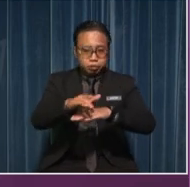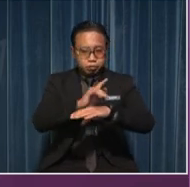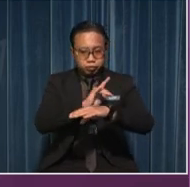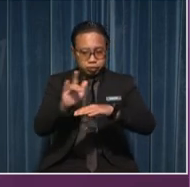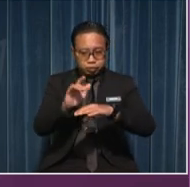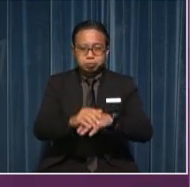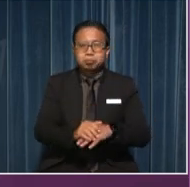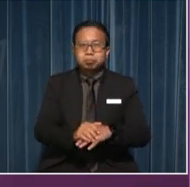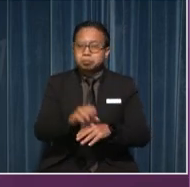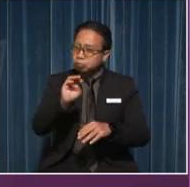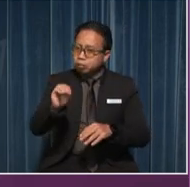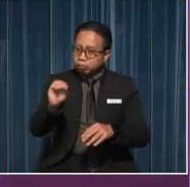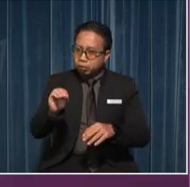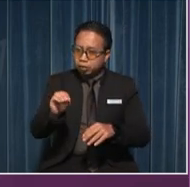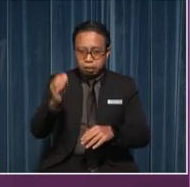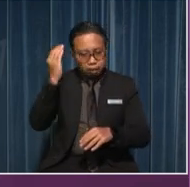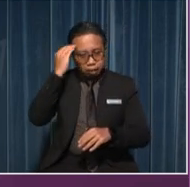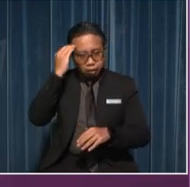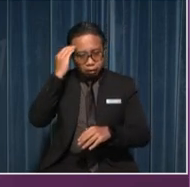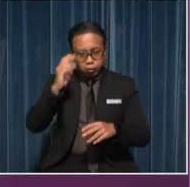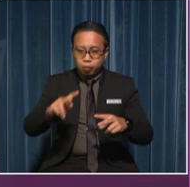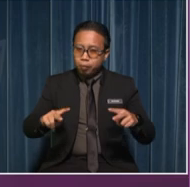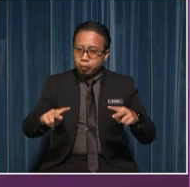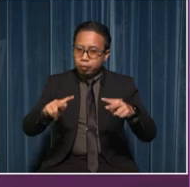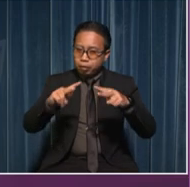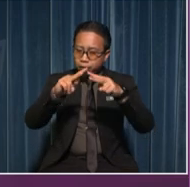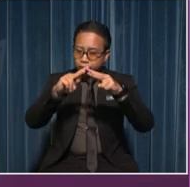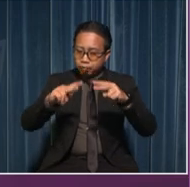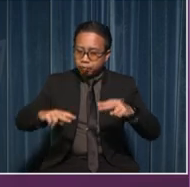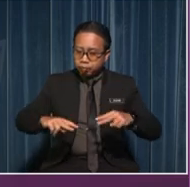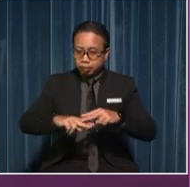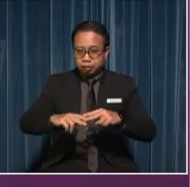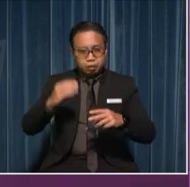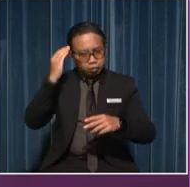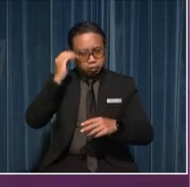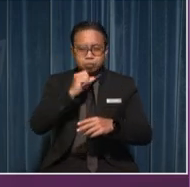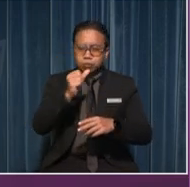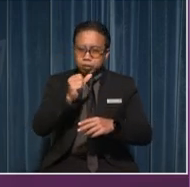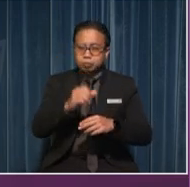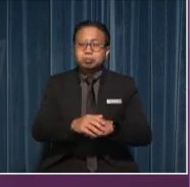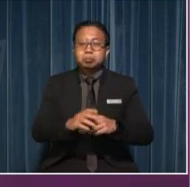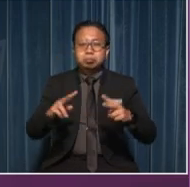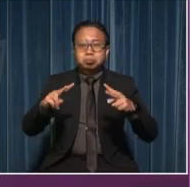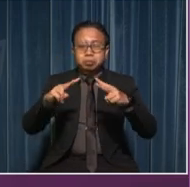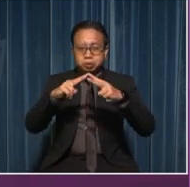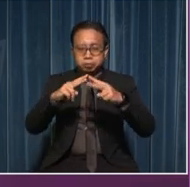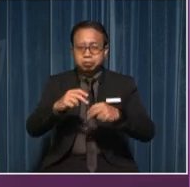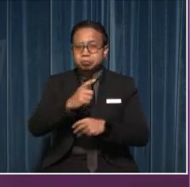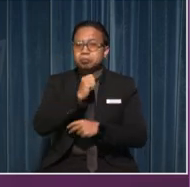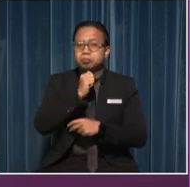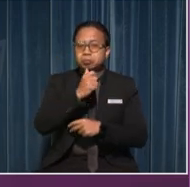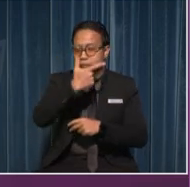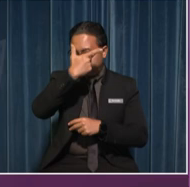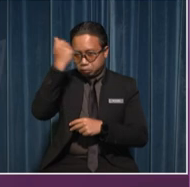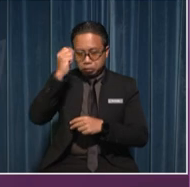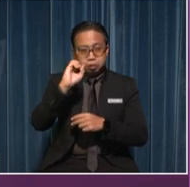Pupils, did you know that the pyramid is also a non-prism? This is because it does